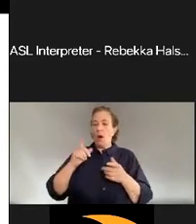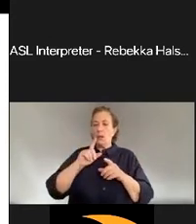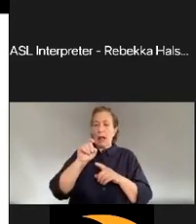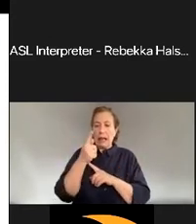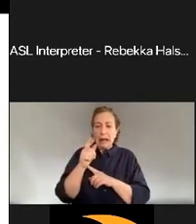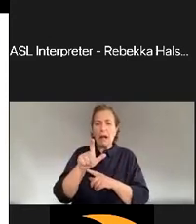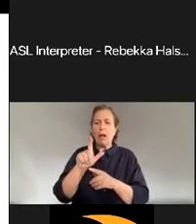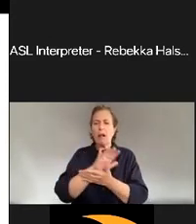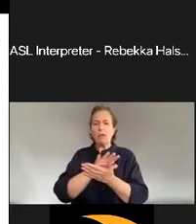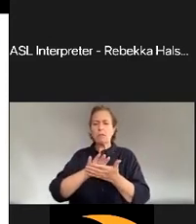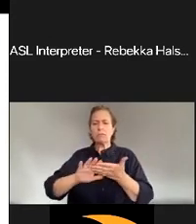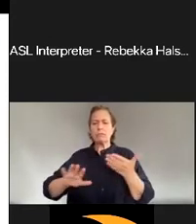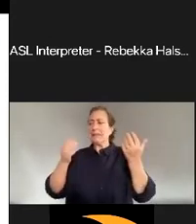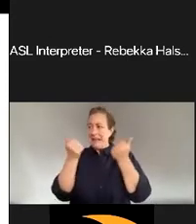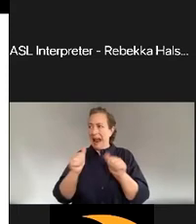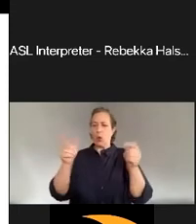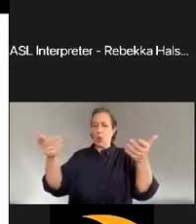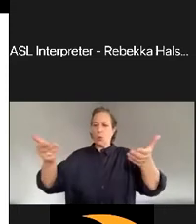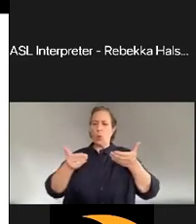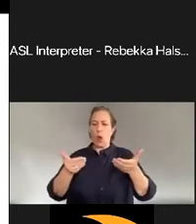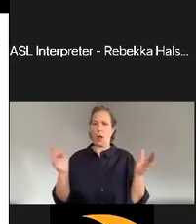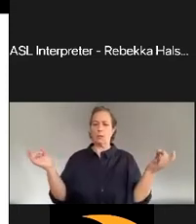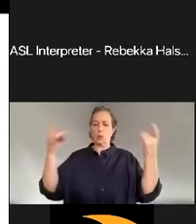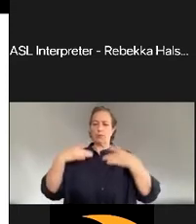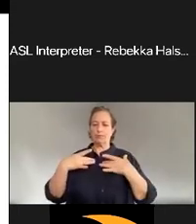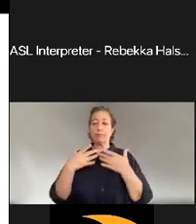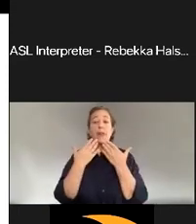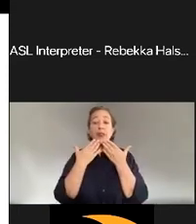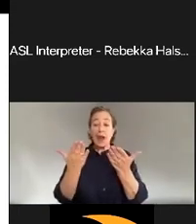as the department undertakes this process. Thank you.